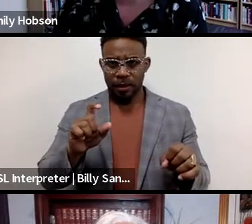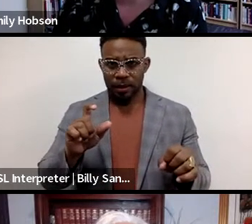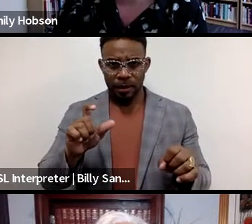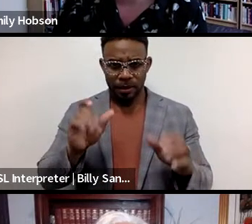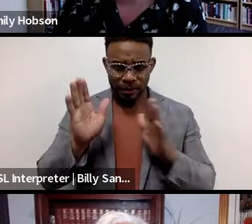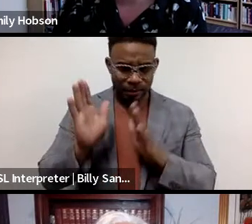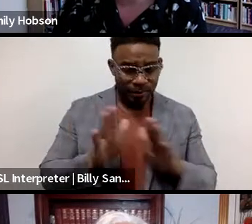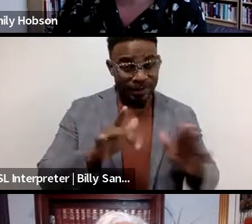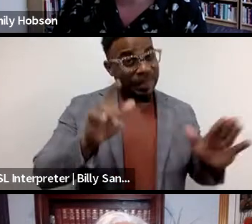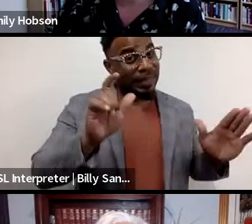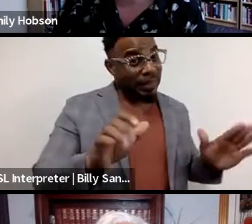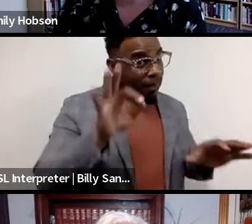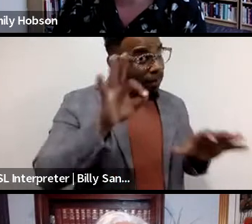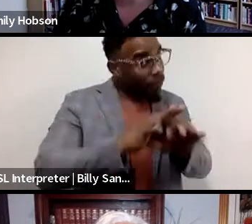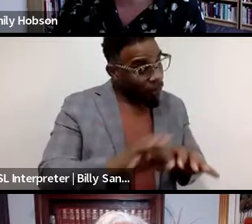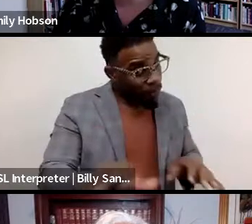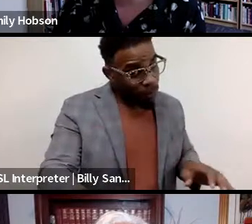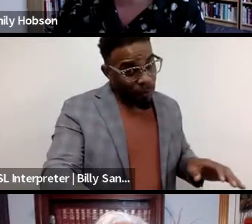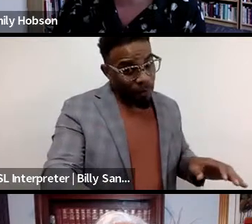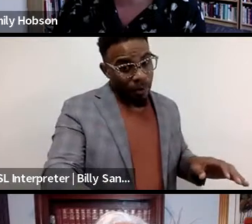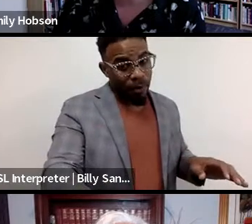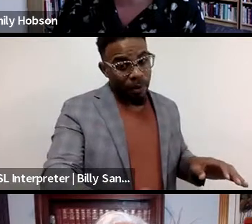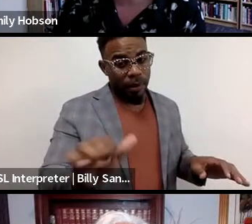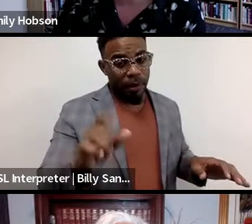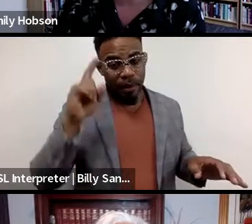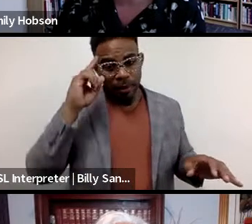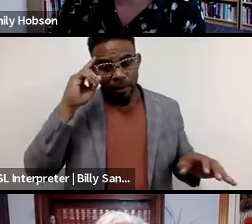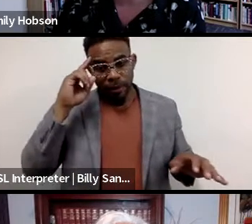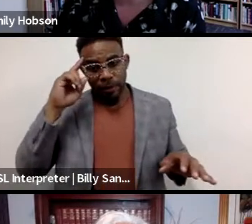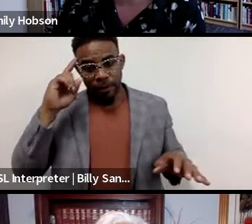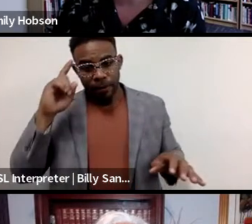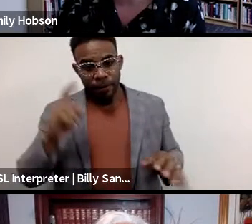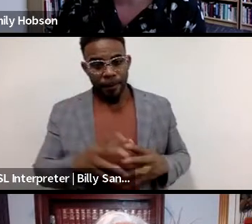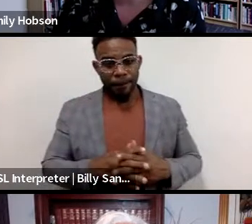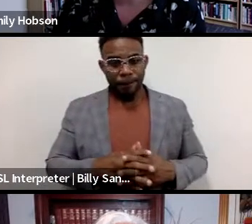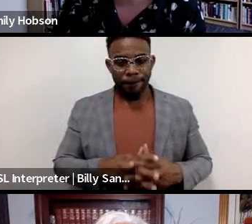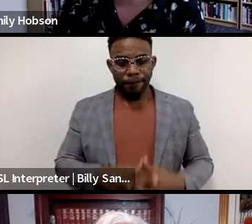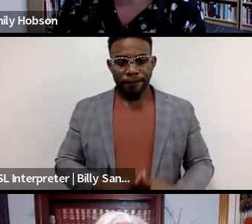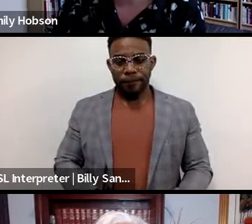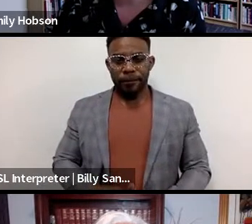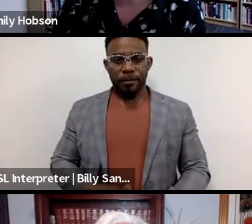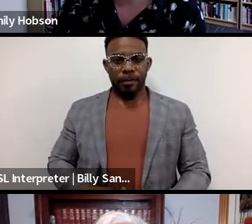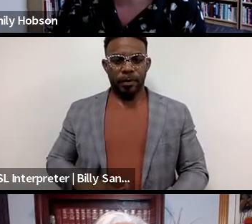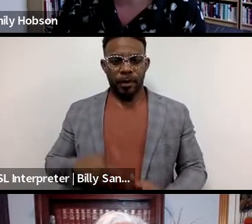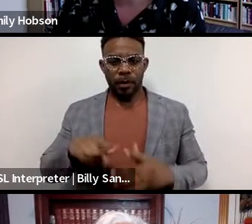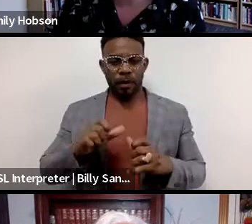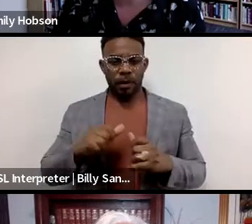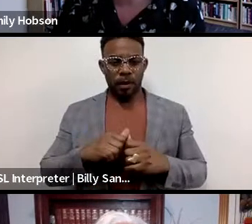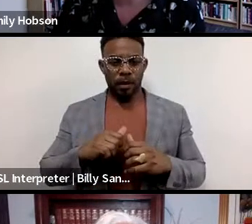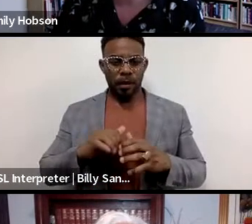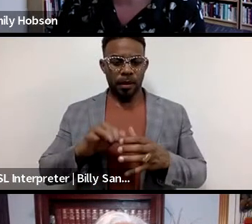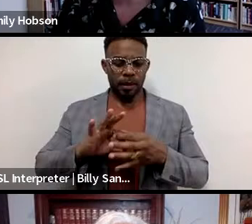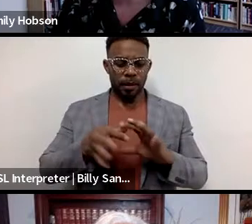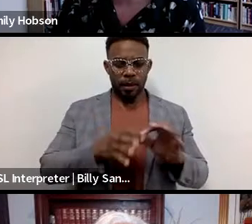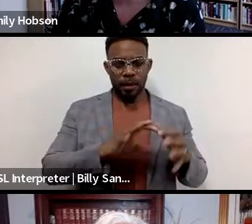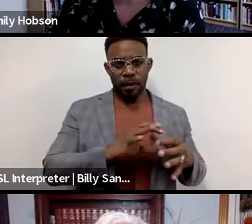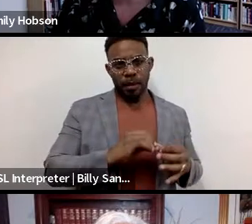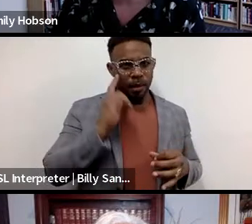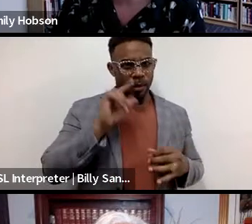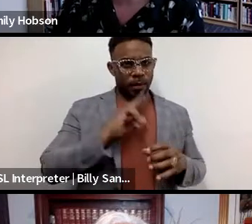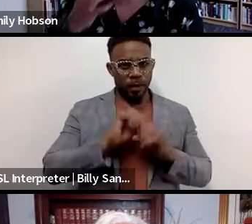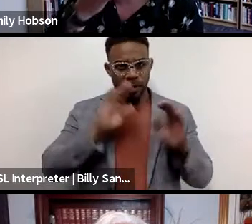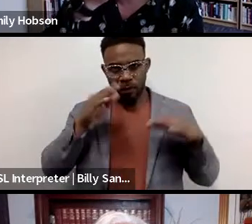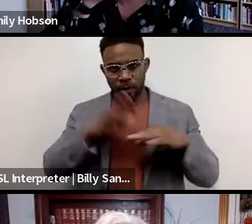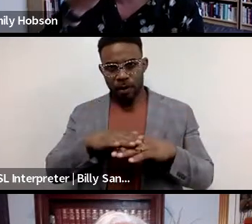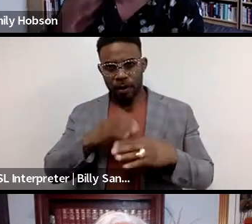organized. They need to vote. And I think when I agree with what you're talking about, interconnectivity, I think they need to really